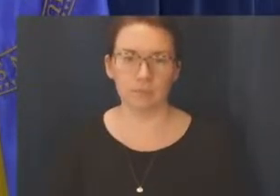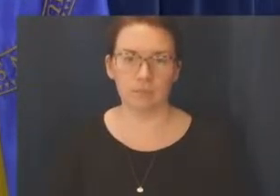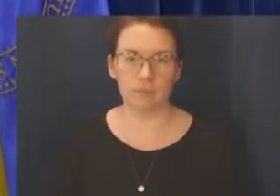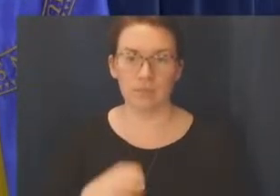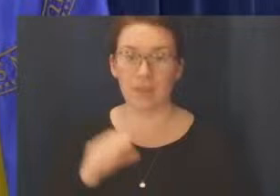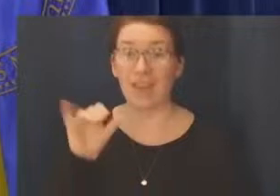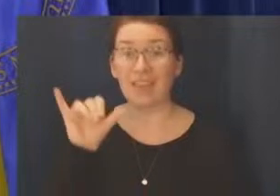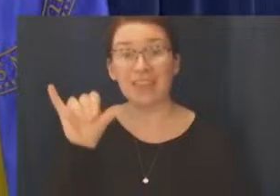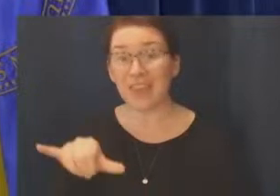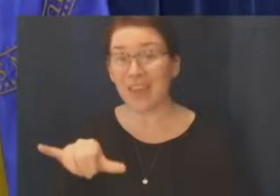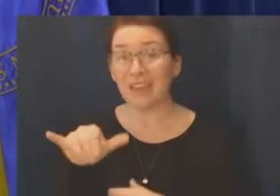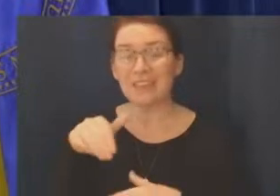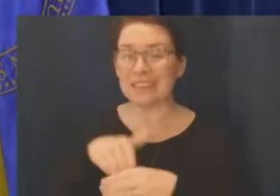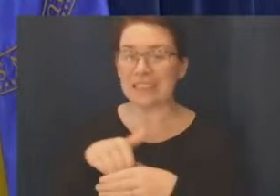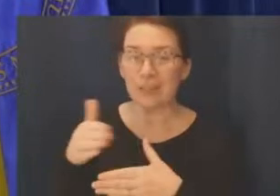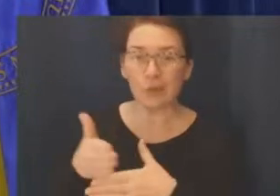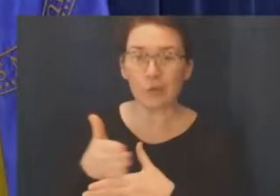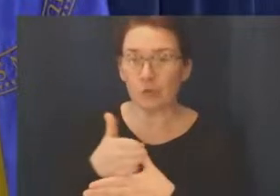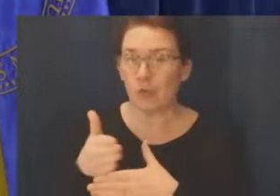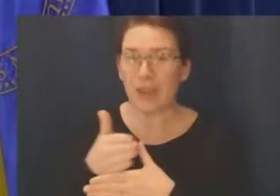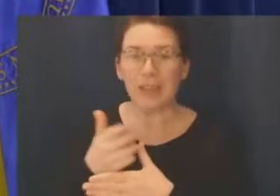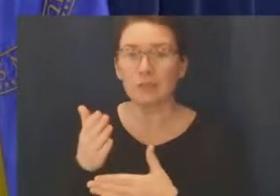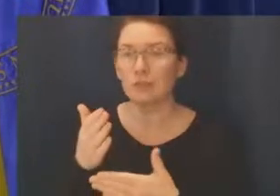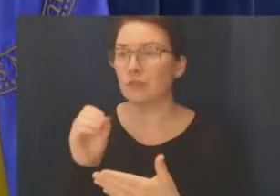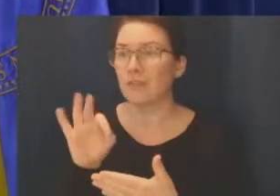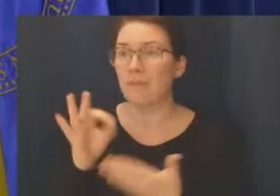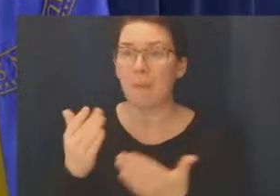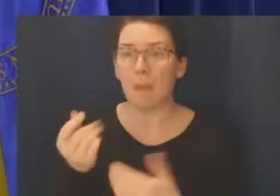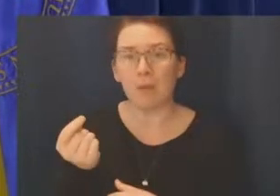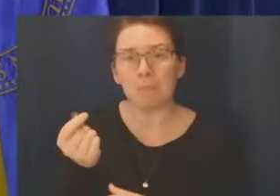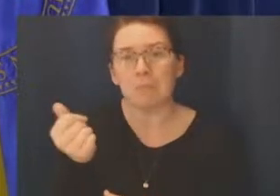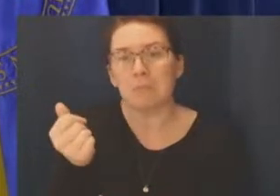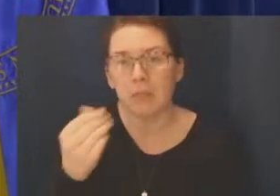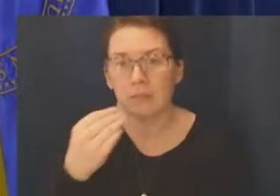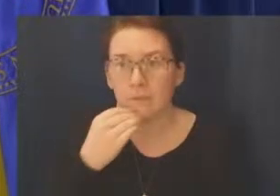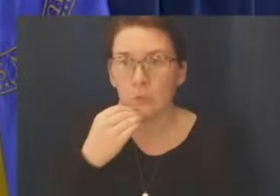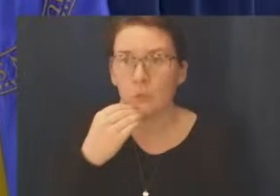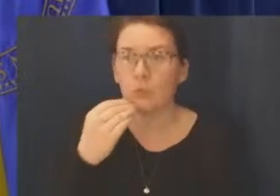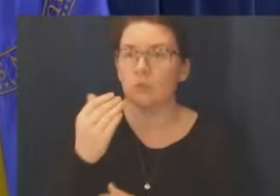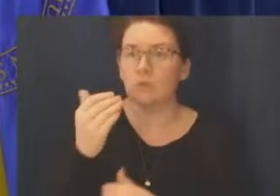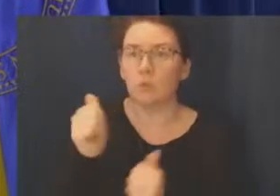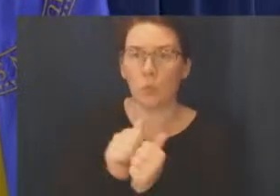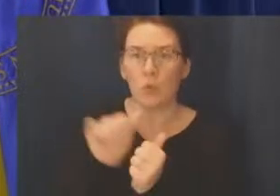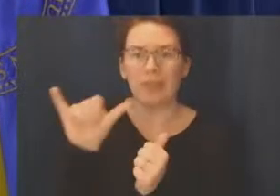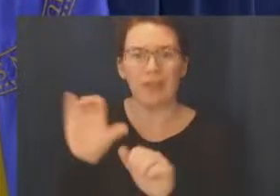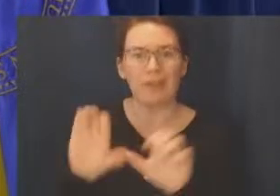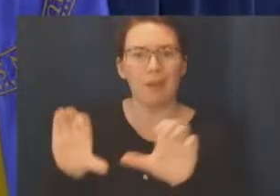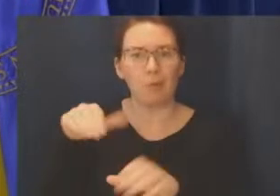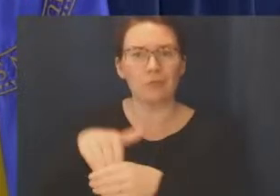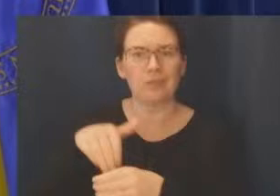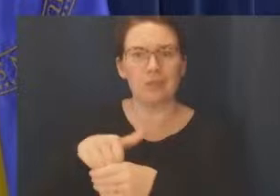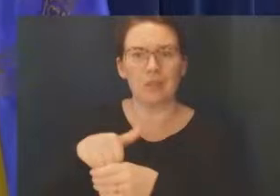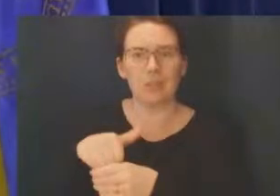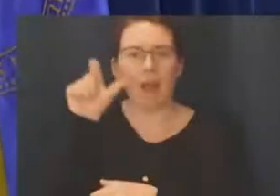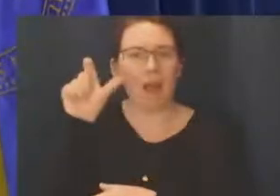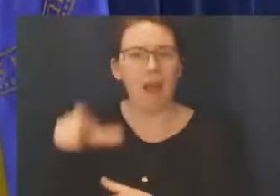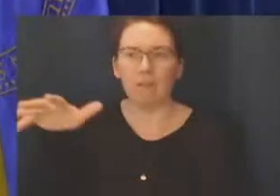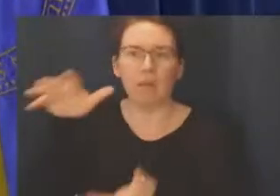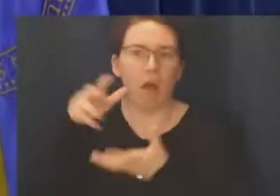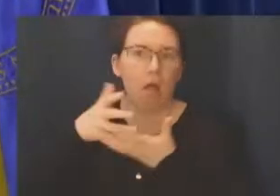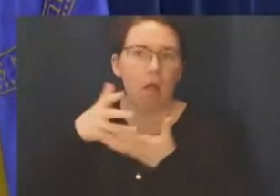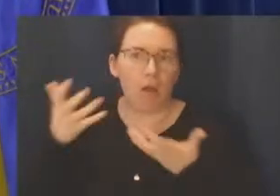is often in the many milligram doses. Is it any wonder that there's been 1,000% increase in ADHD